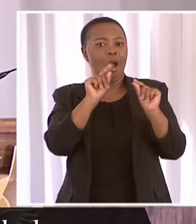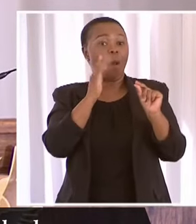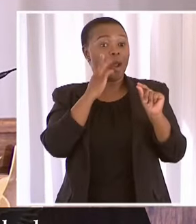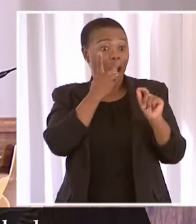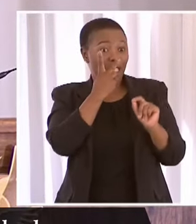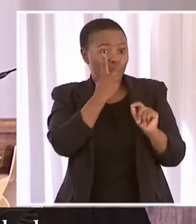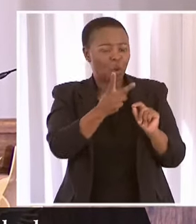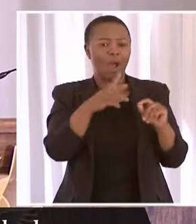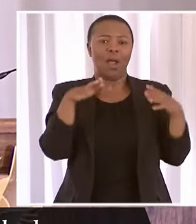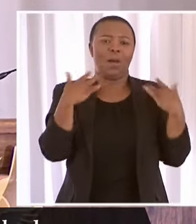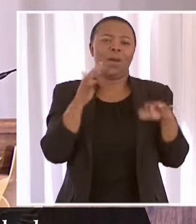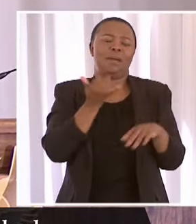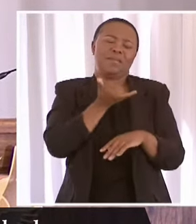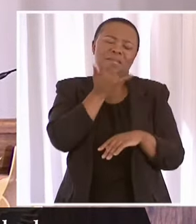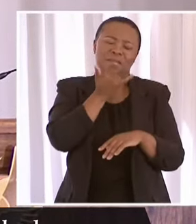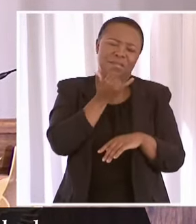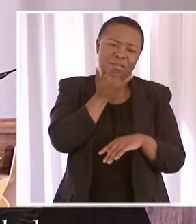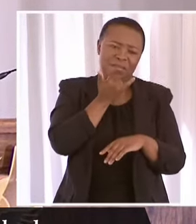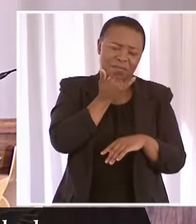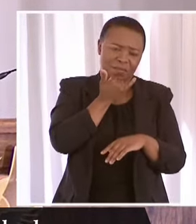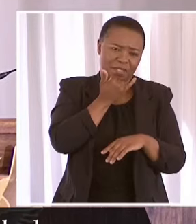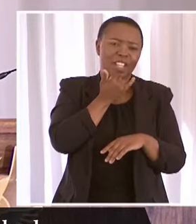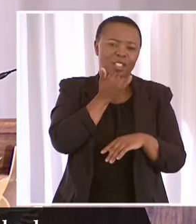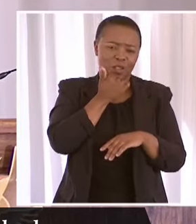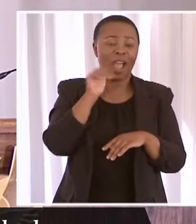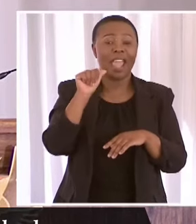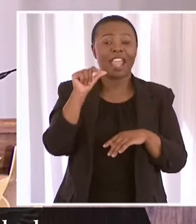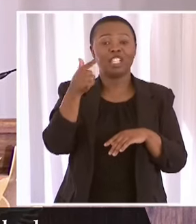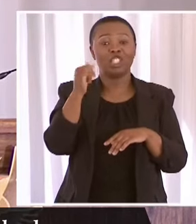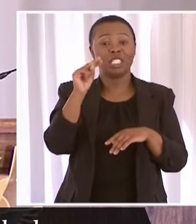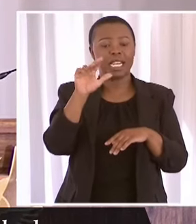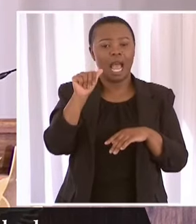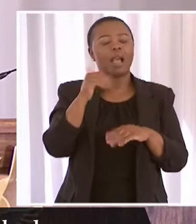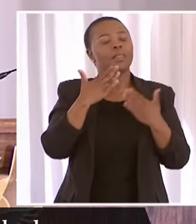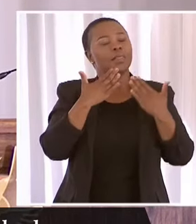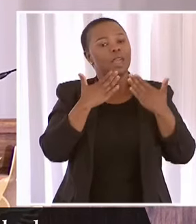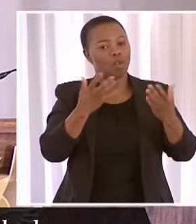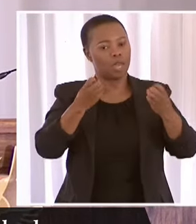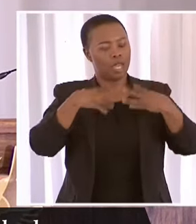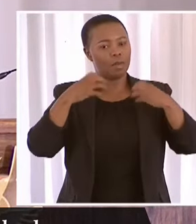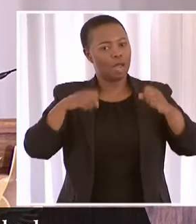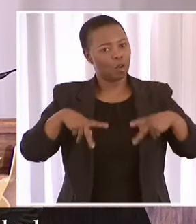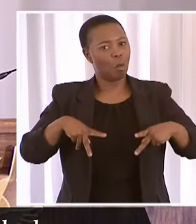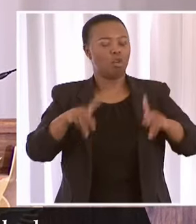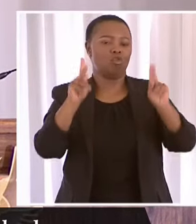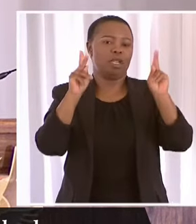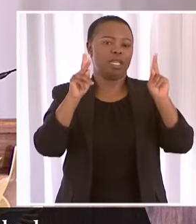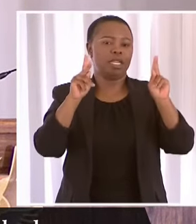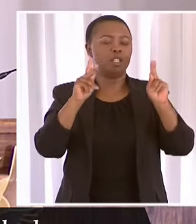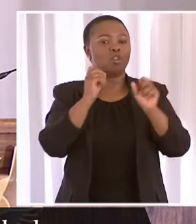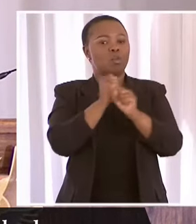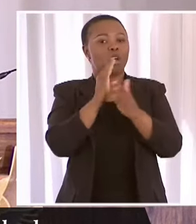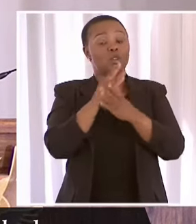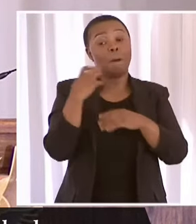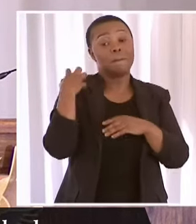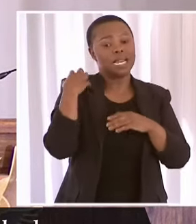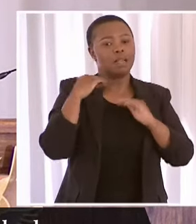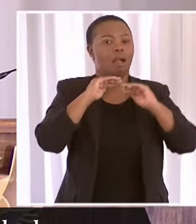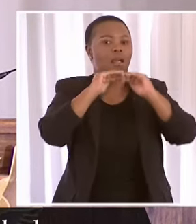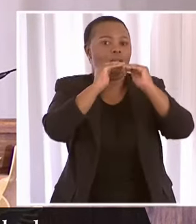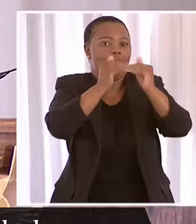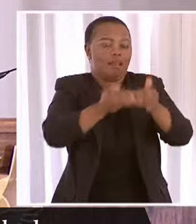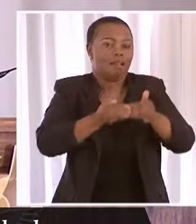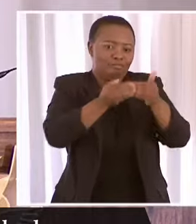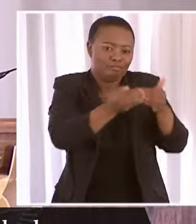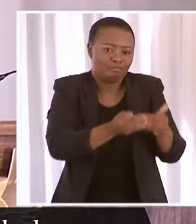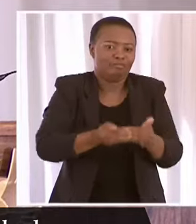glad. So, Angina, thank you for giving me the opportunity to take care of Minister. Thank you